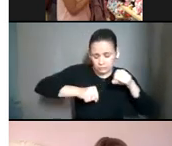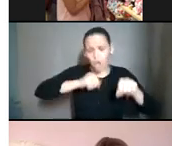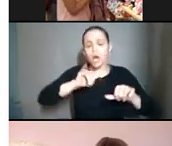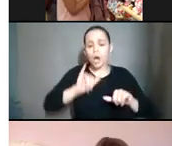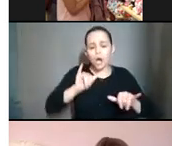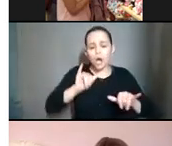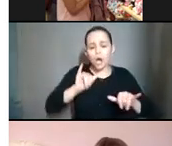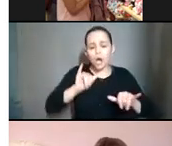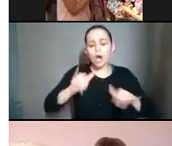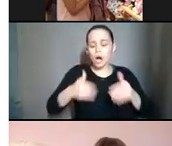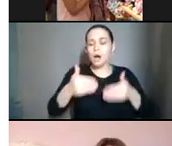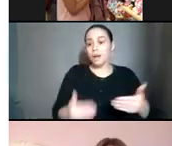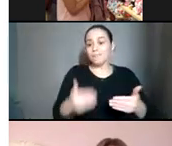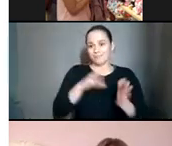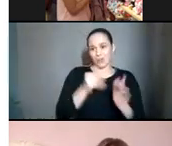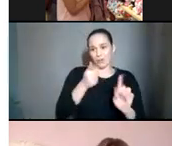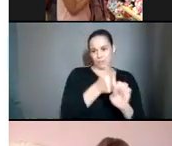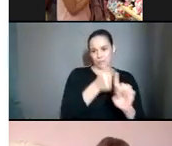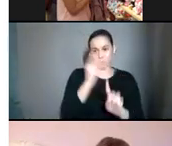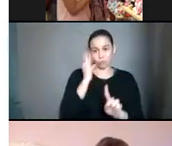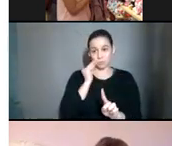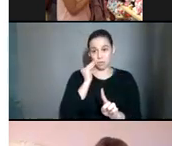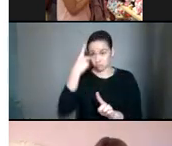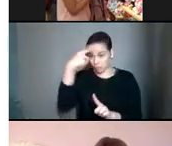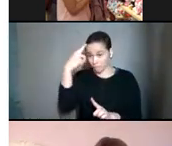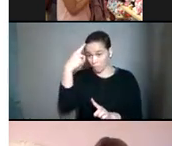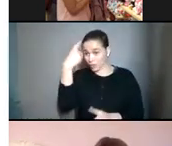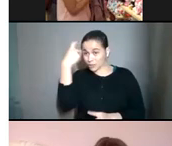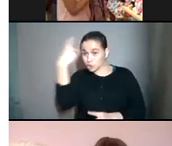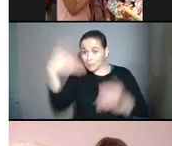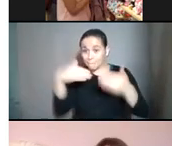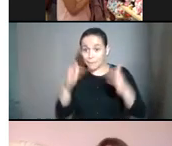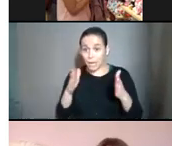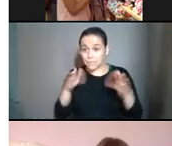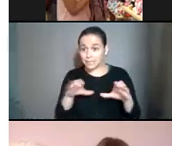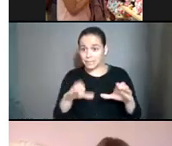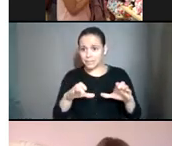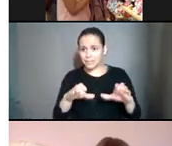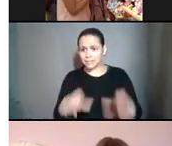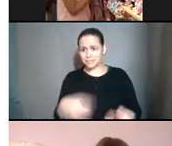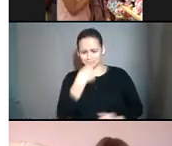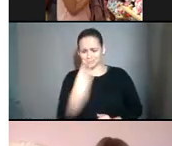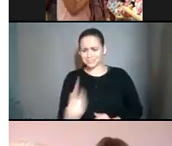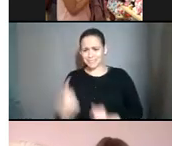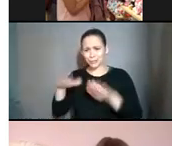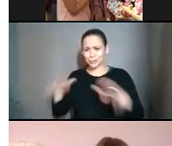So as your child works on Dreambox activities, reassure them that it's okay to make mistakes.